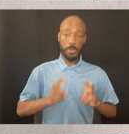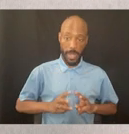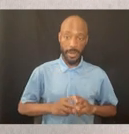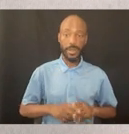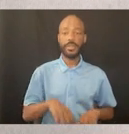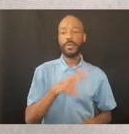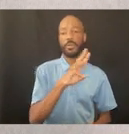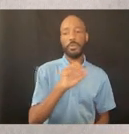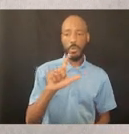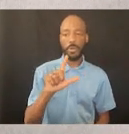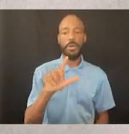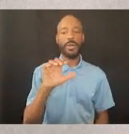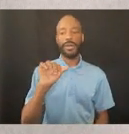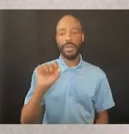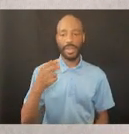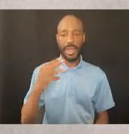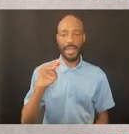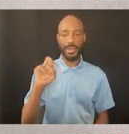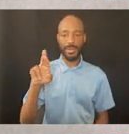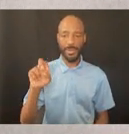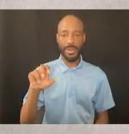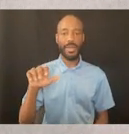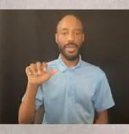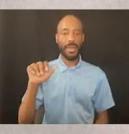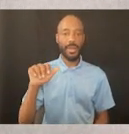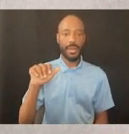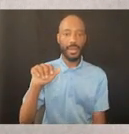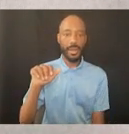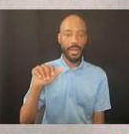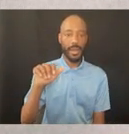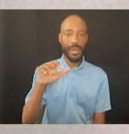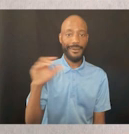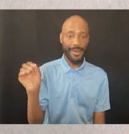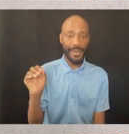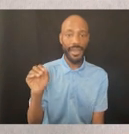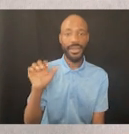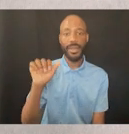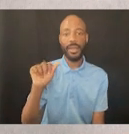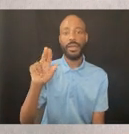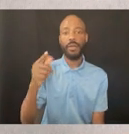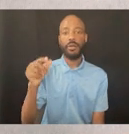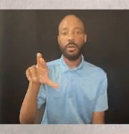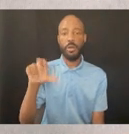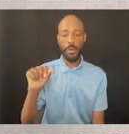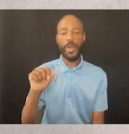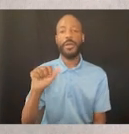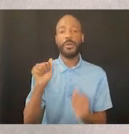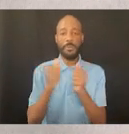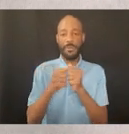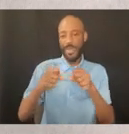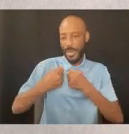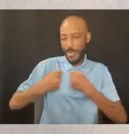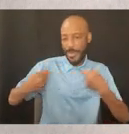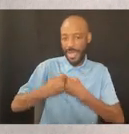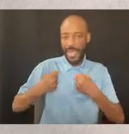angora, an elastic band, button, and thread. The construction method is hand-sewn. The pattern